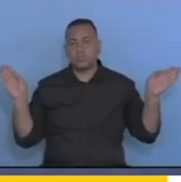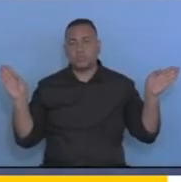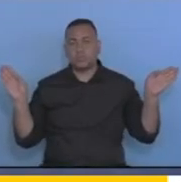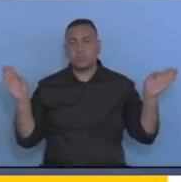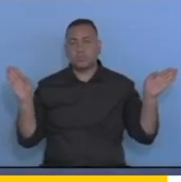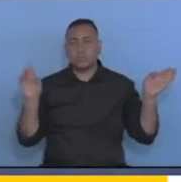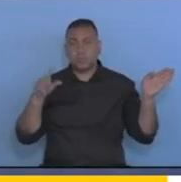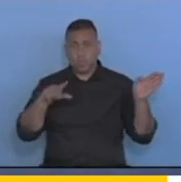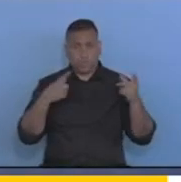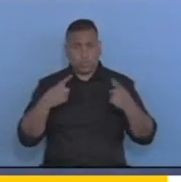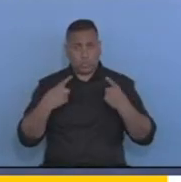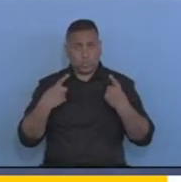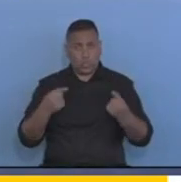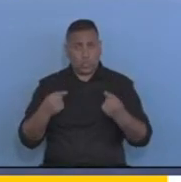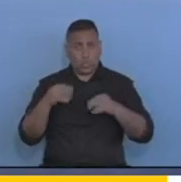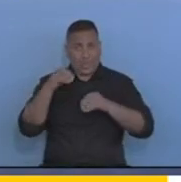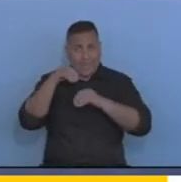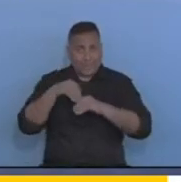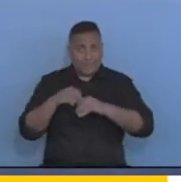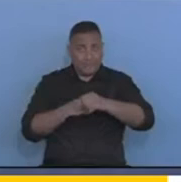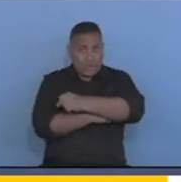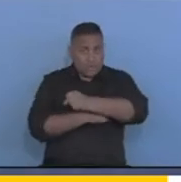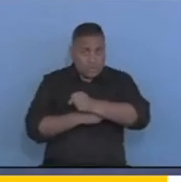one, I mean, this is a big component of the course,